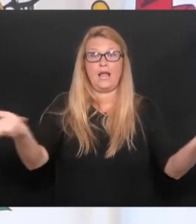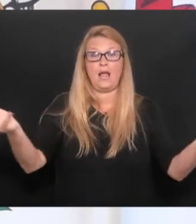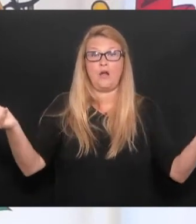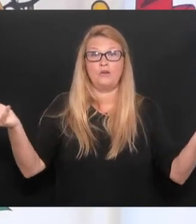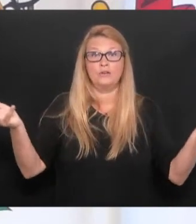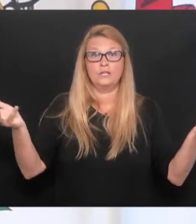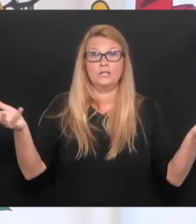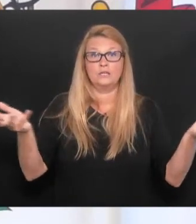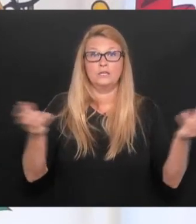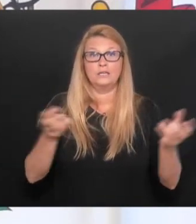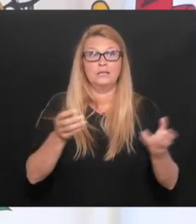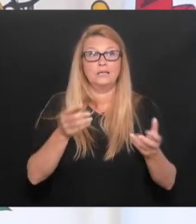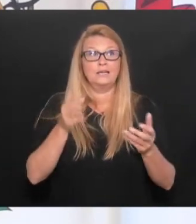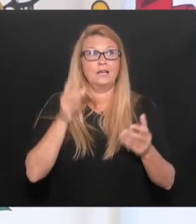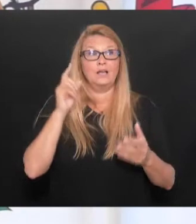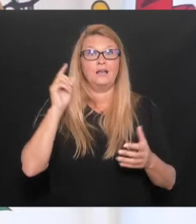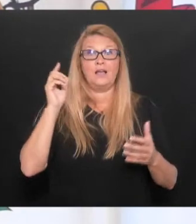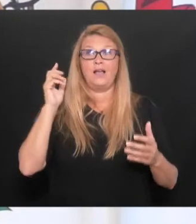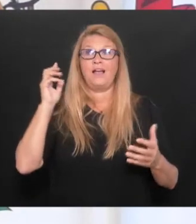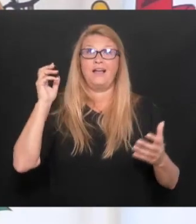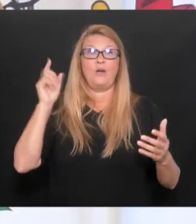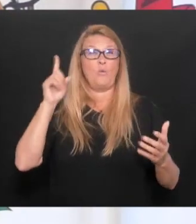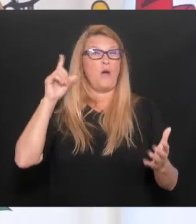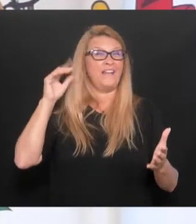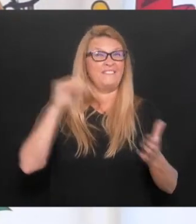to 1,400 times